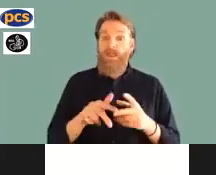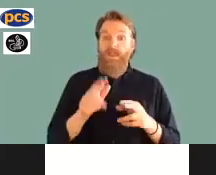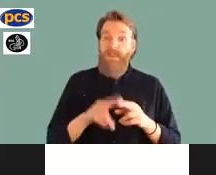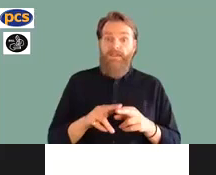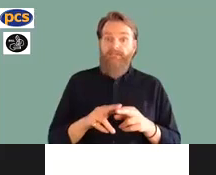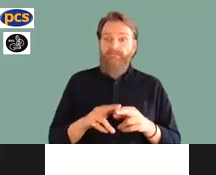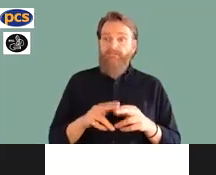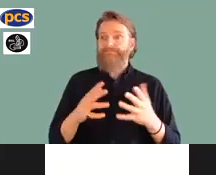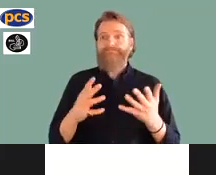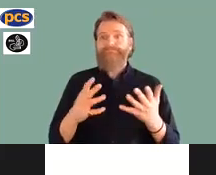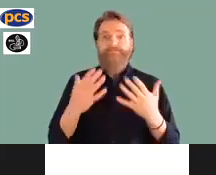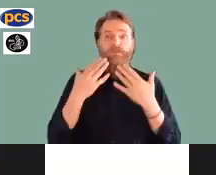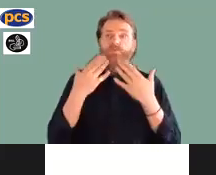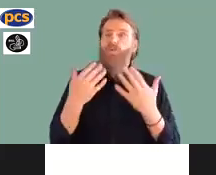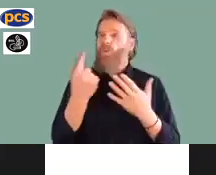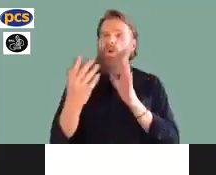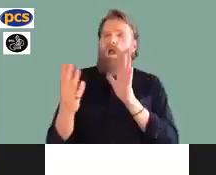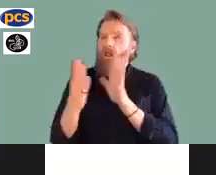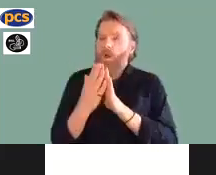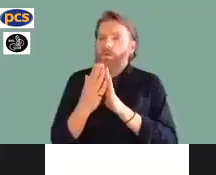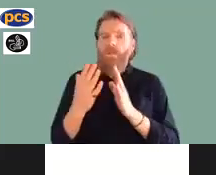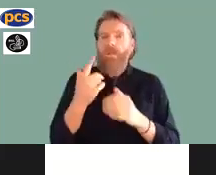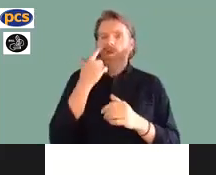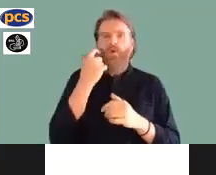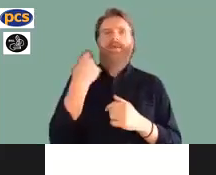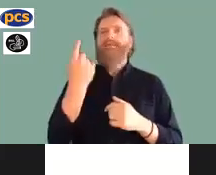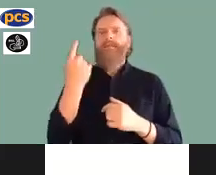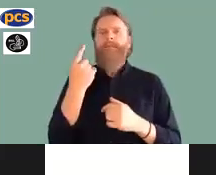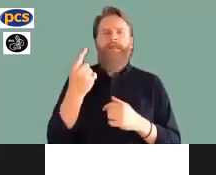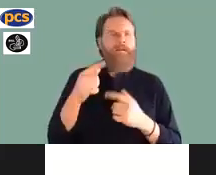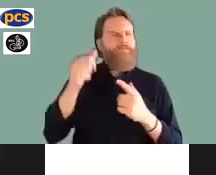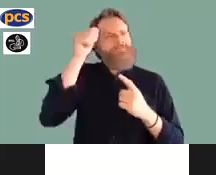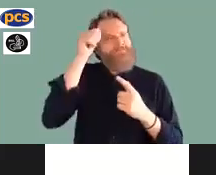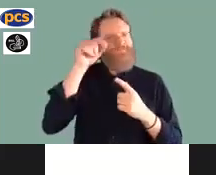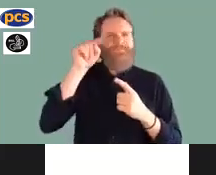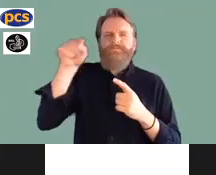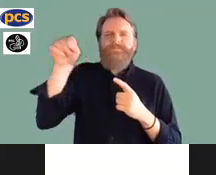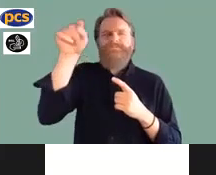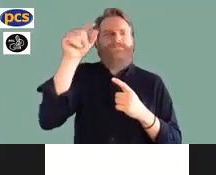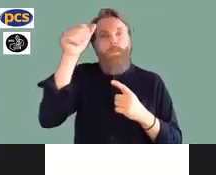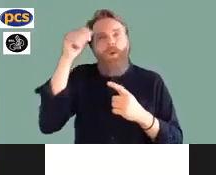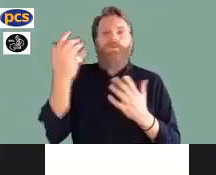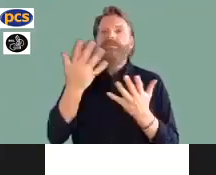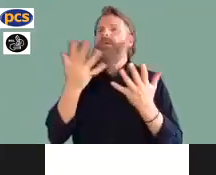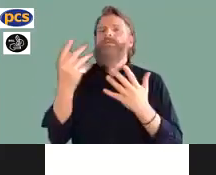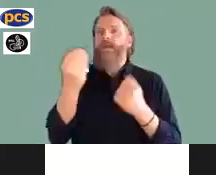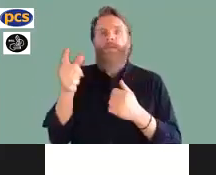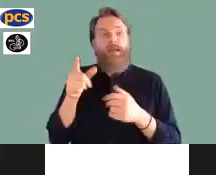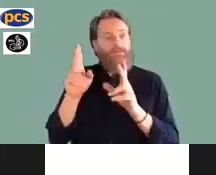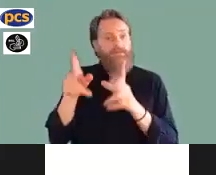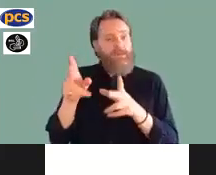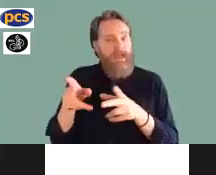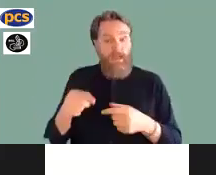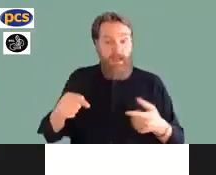in our community, in our networks. And so we knew way before there was any data or statistics that this was something